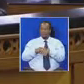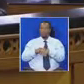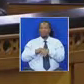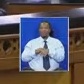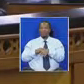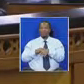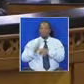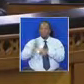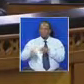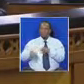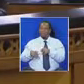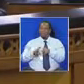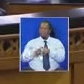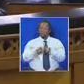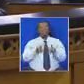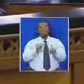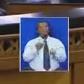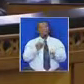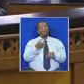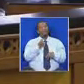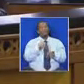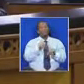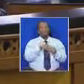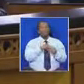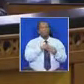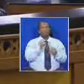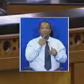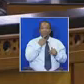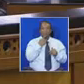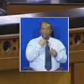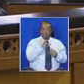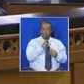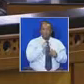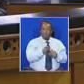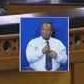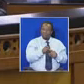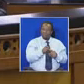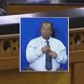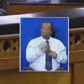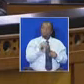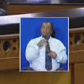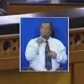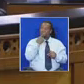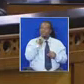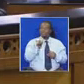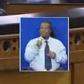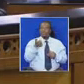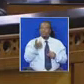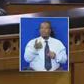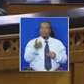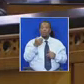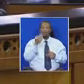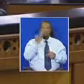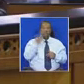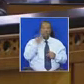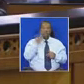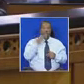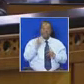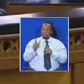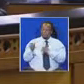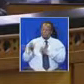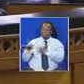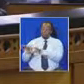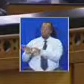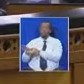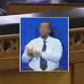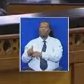member of this house has called for the eventual and ultimate extermination of whites. If you value those taxpayers you